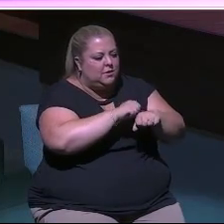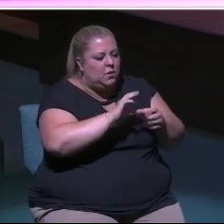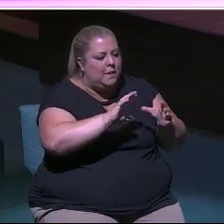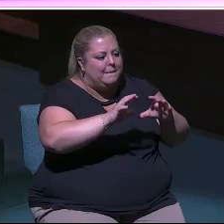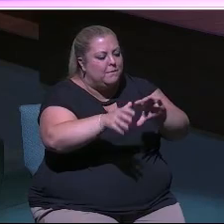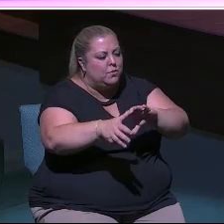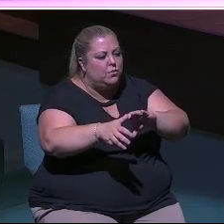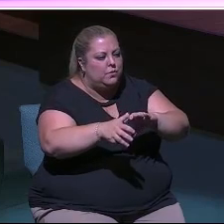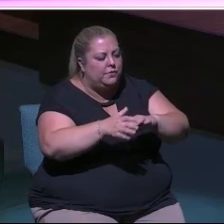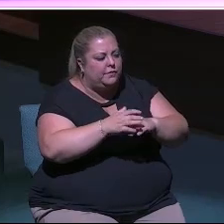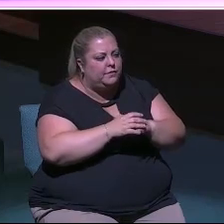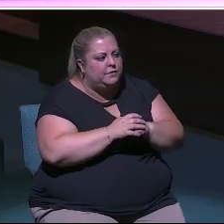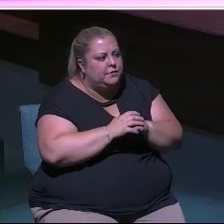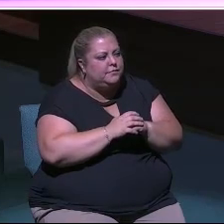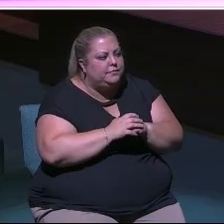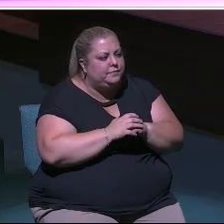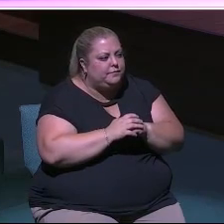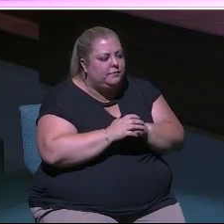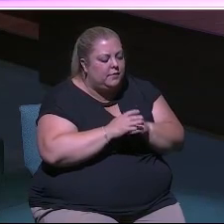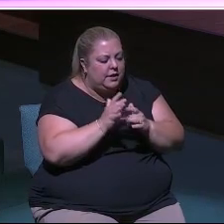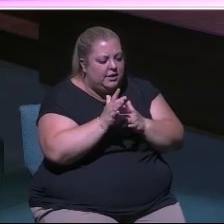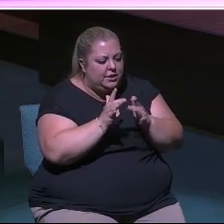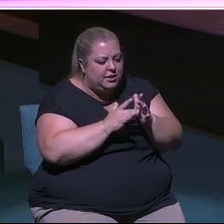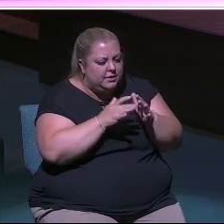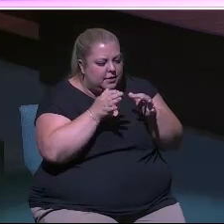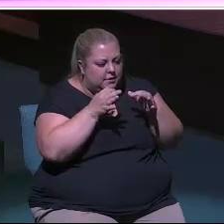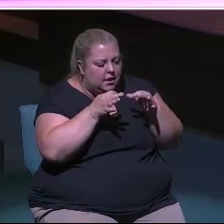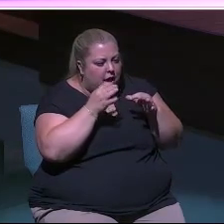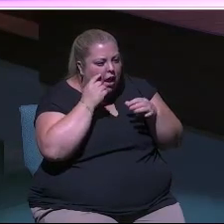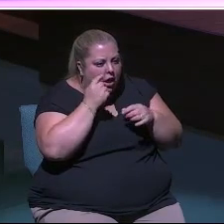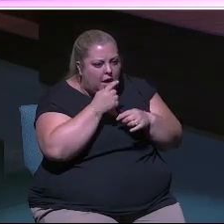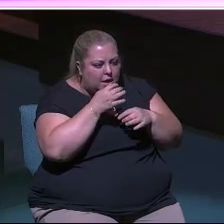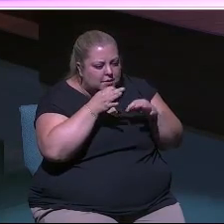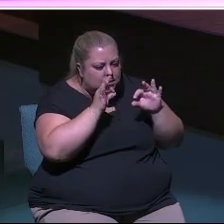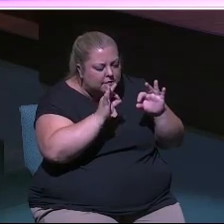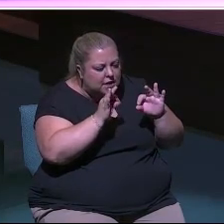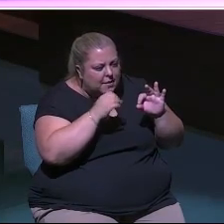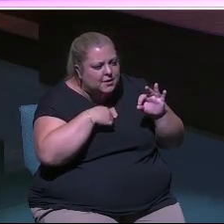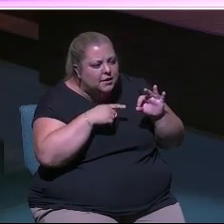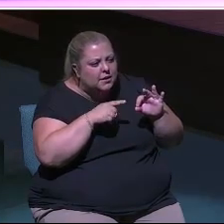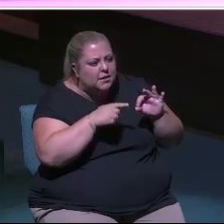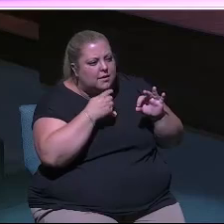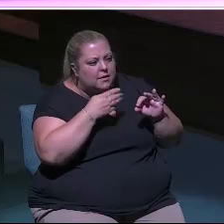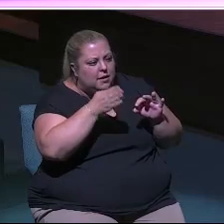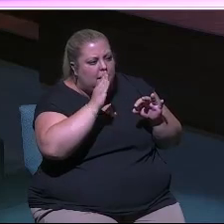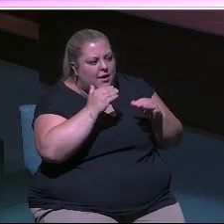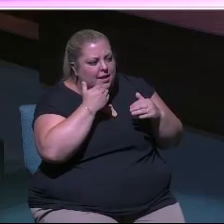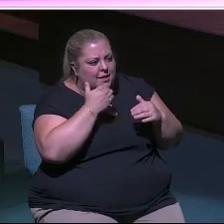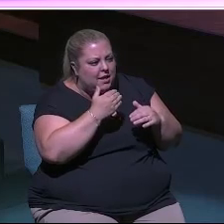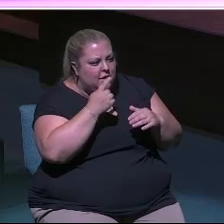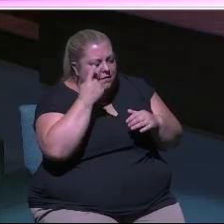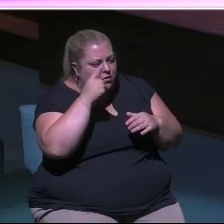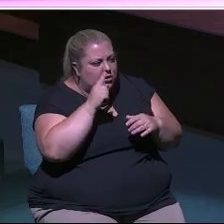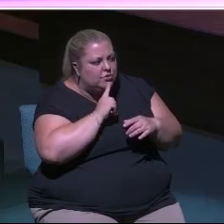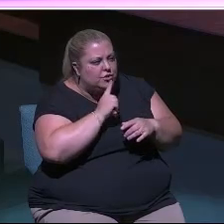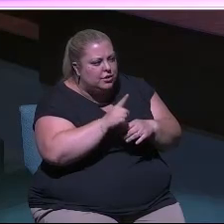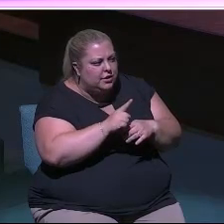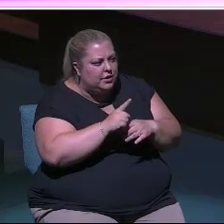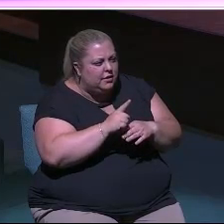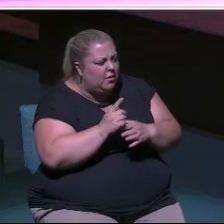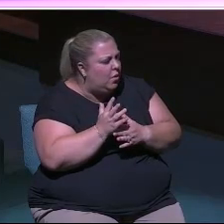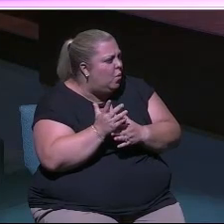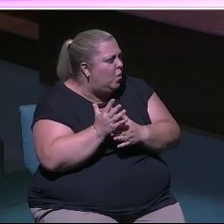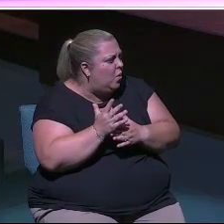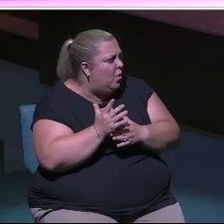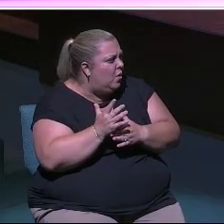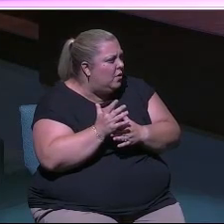laid. Jesus lifted up his eyes and said, Father, I thank thee that thou hast heard me. Whoa. We hadn't seen him talk